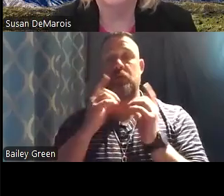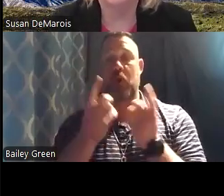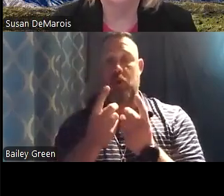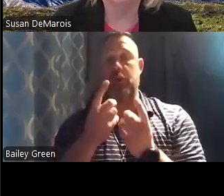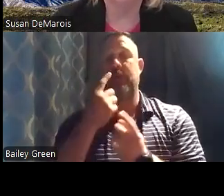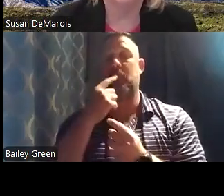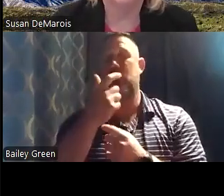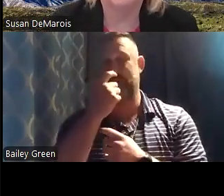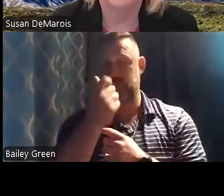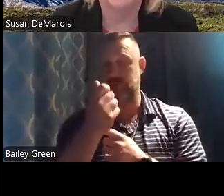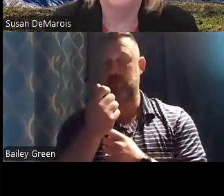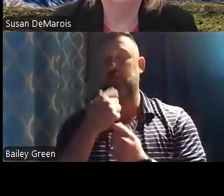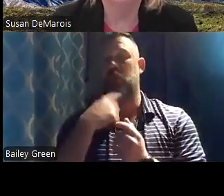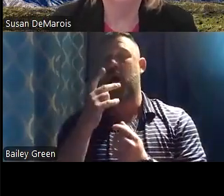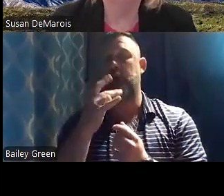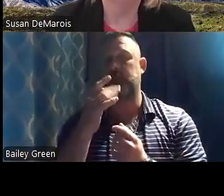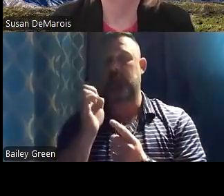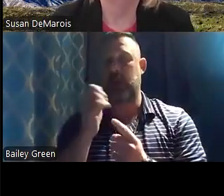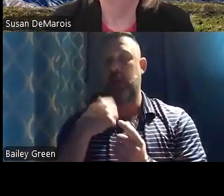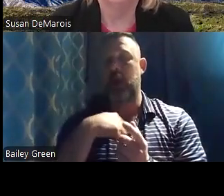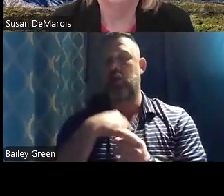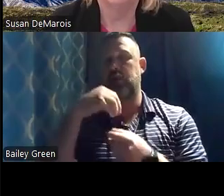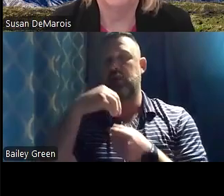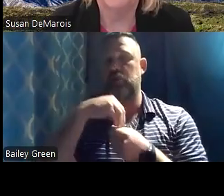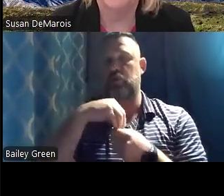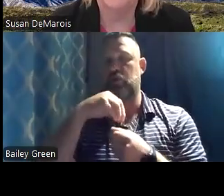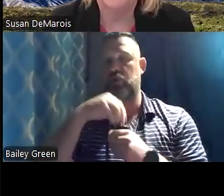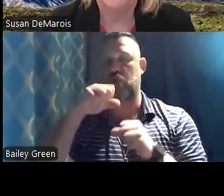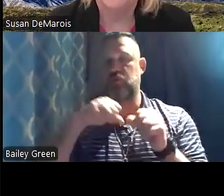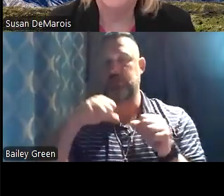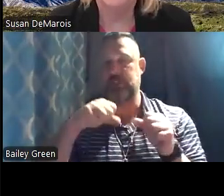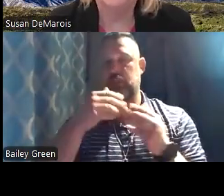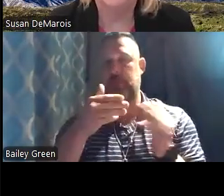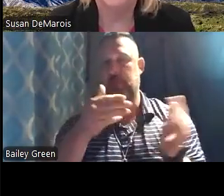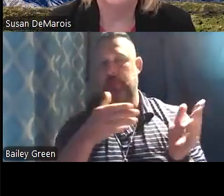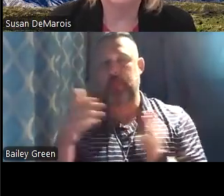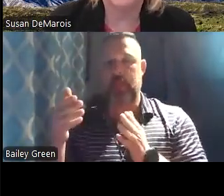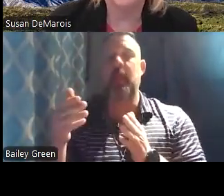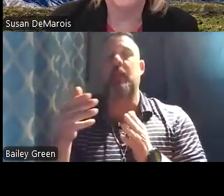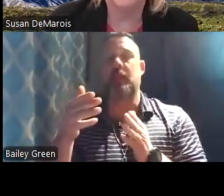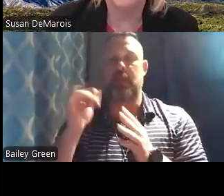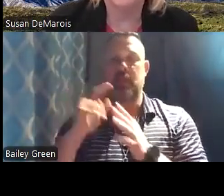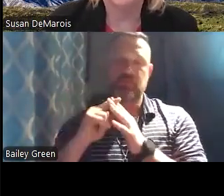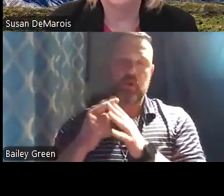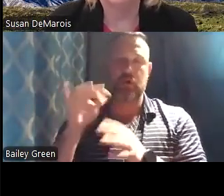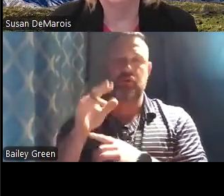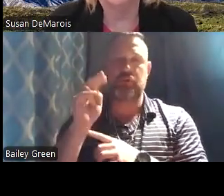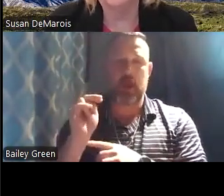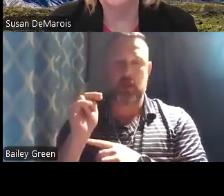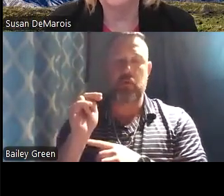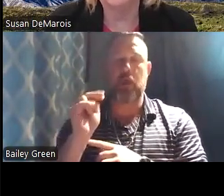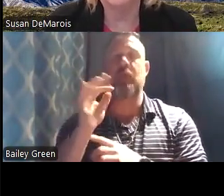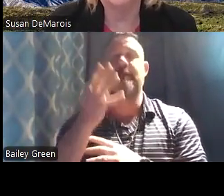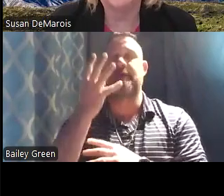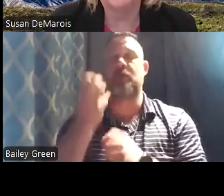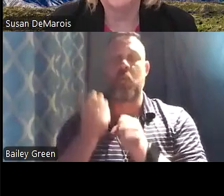are interested, we just updated our own internal strategic plan. It took effect in January. It is a